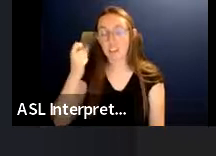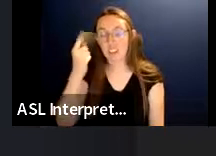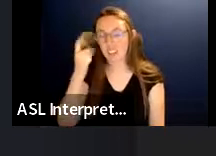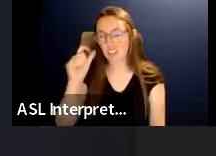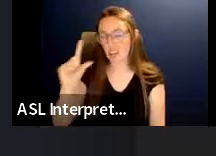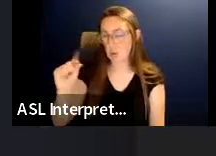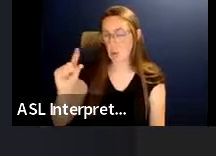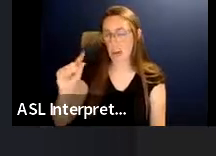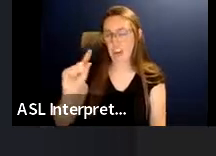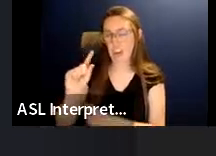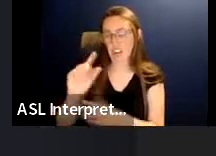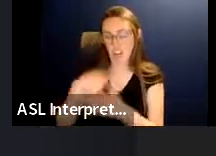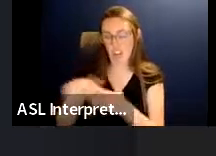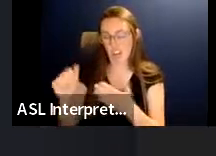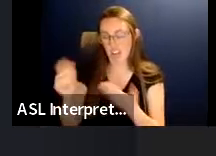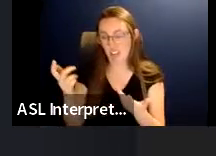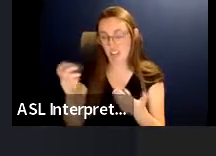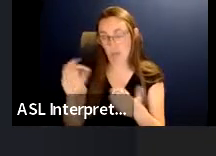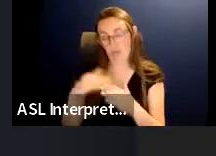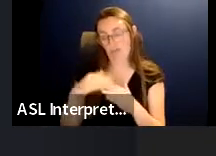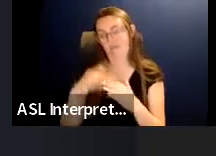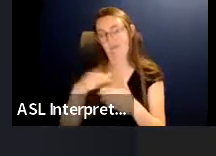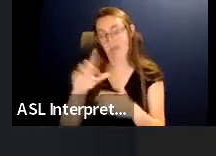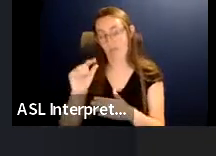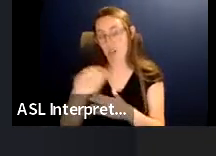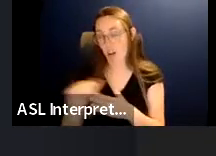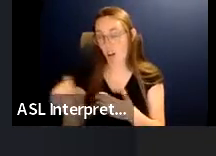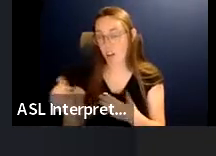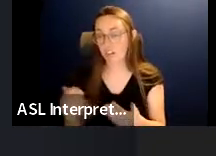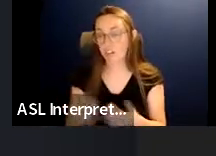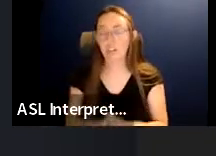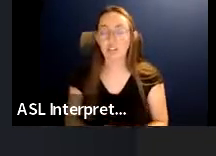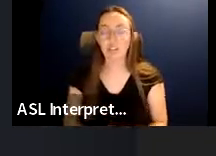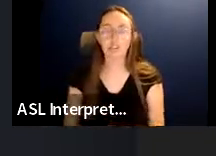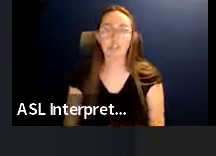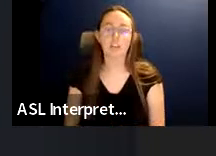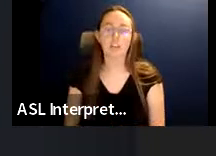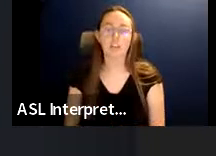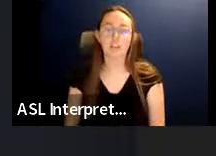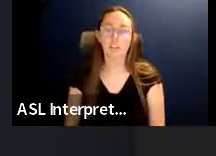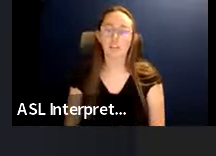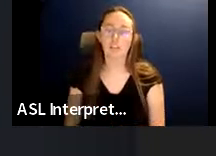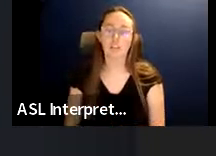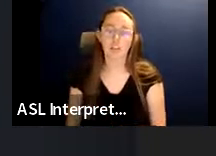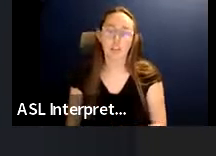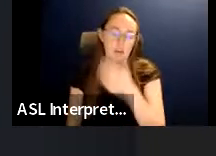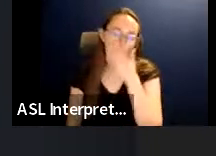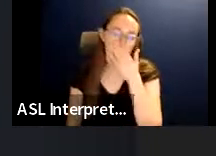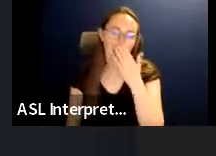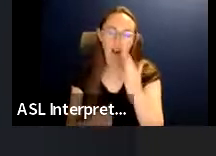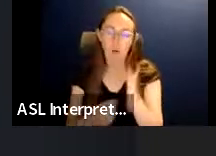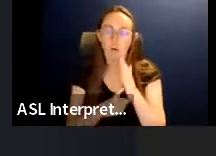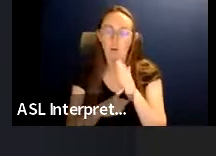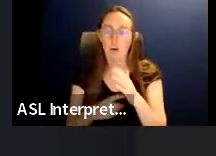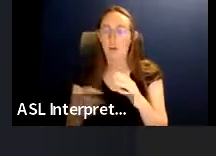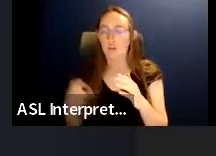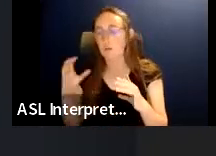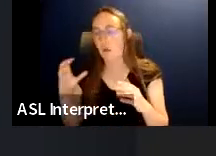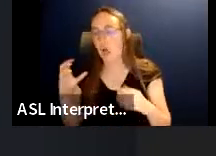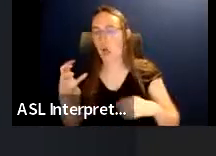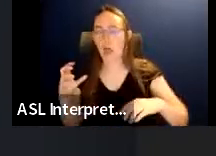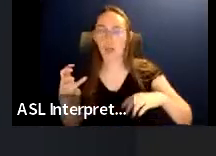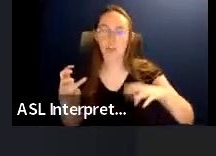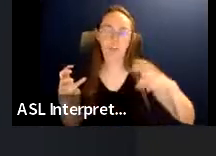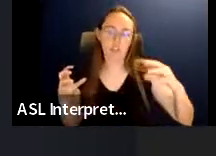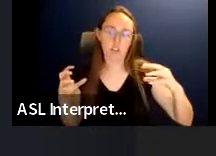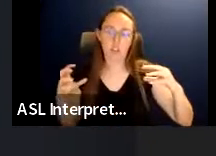more. And you have to put ball end in on one side, socket in on the other, and